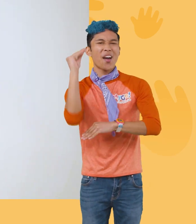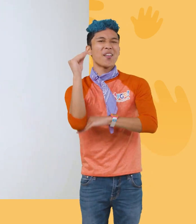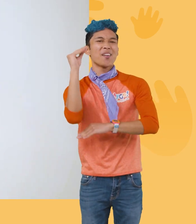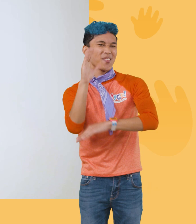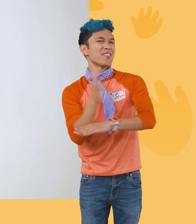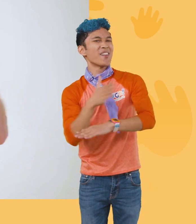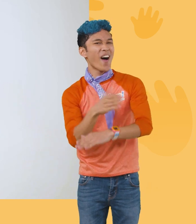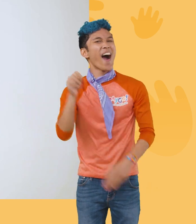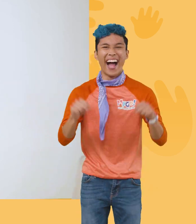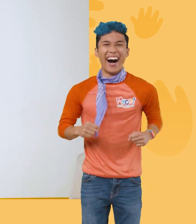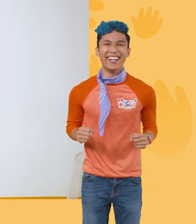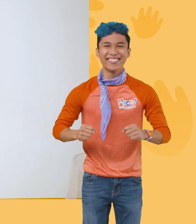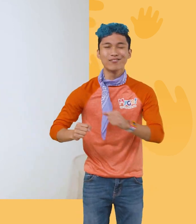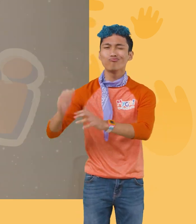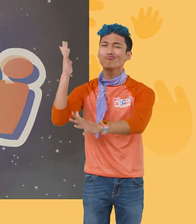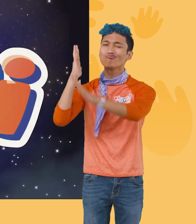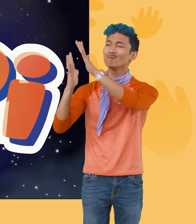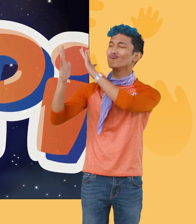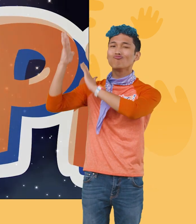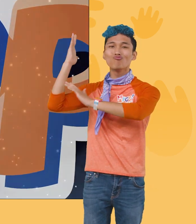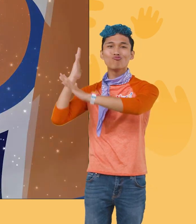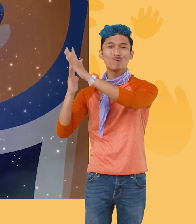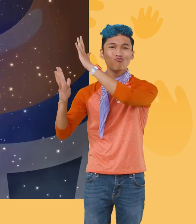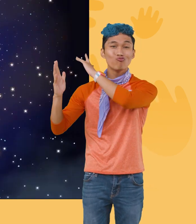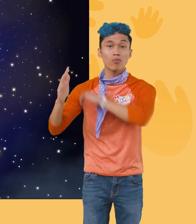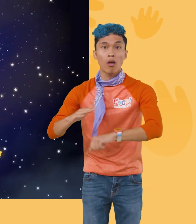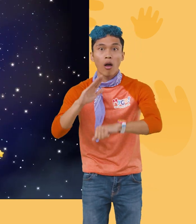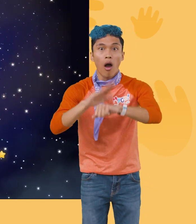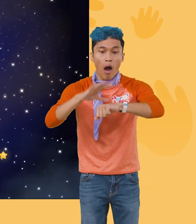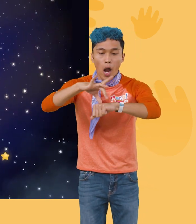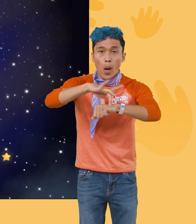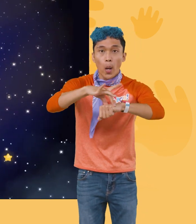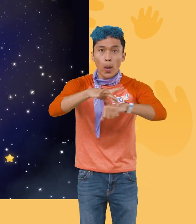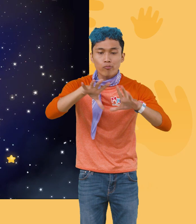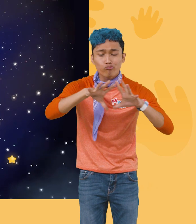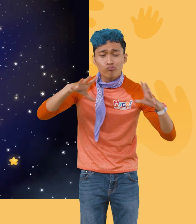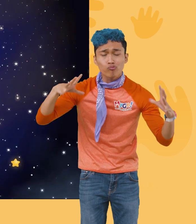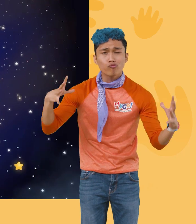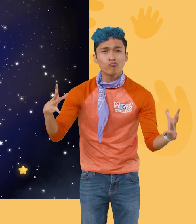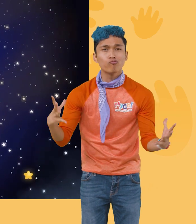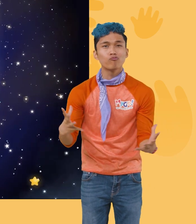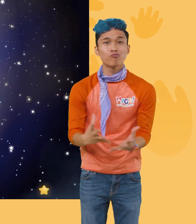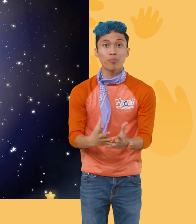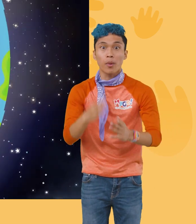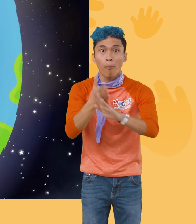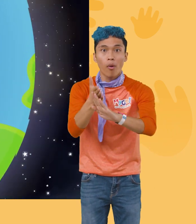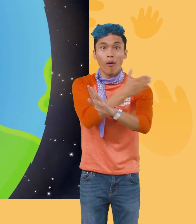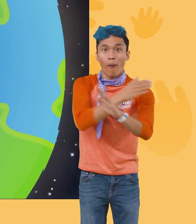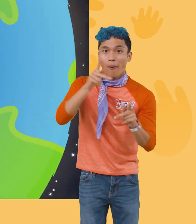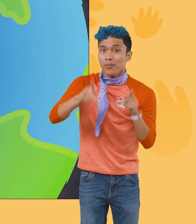dinosaur song. Yeah! A long time ago on this planet